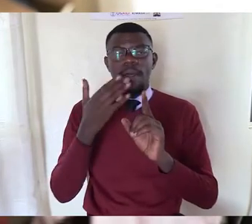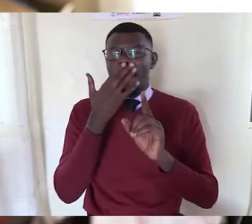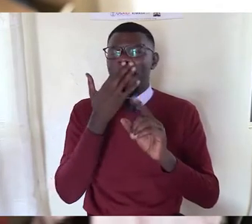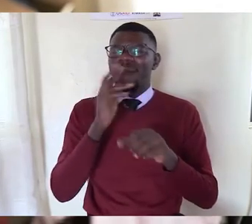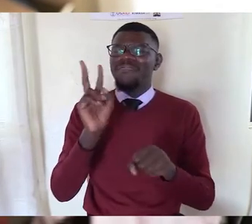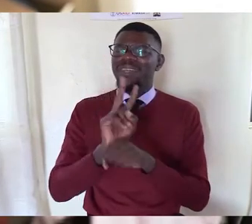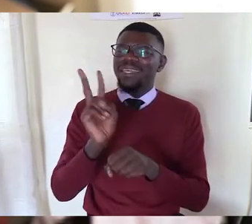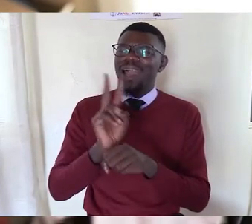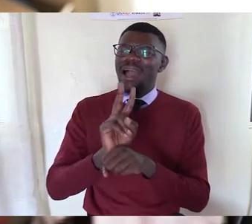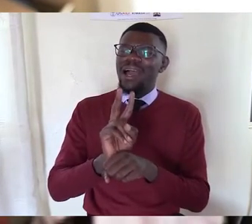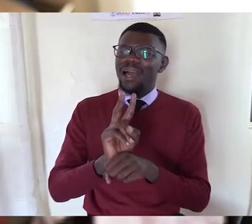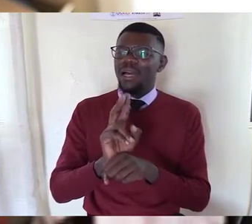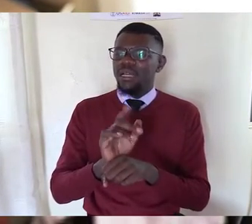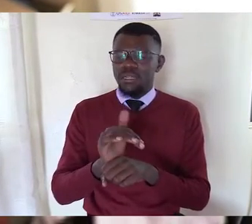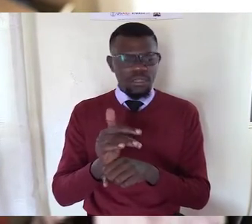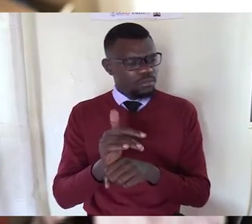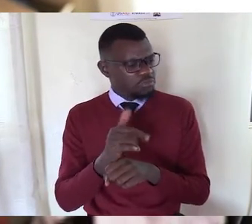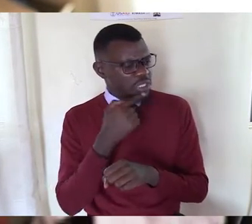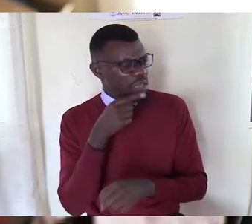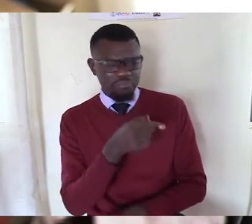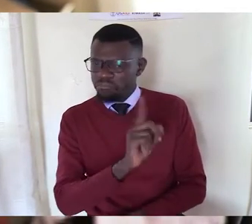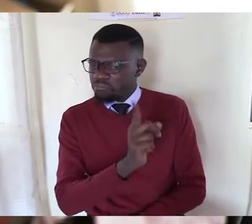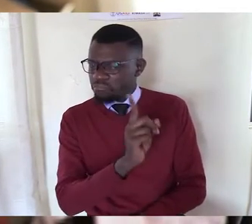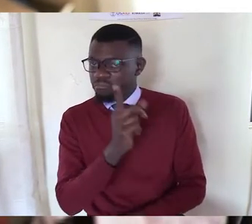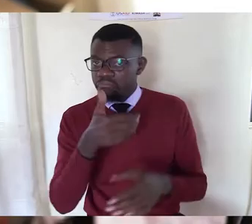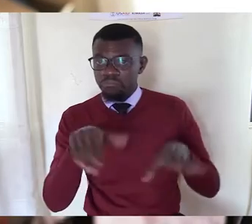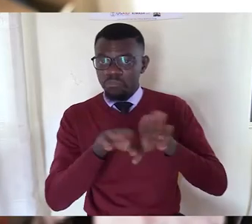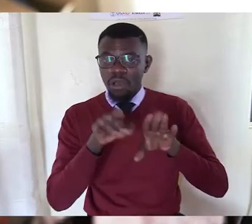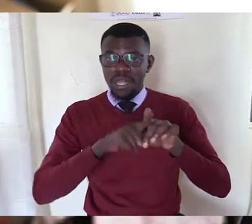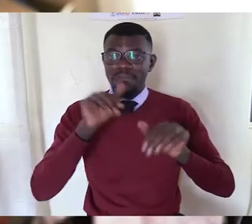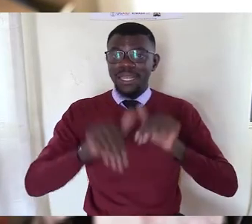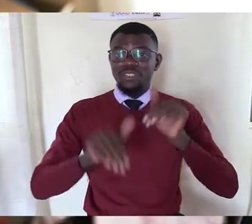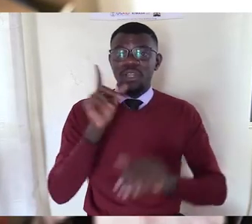Vihiga. Akaambiwa hiyo imefungwa mpaka elections imalizike.